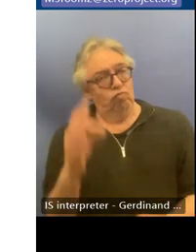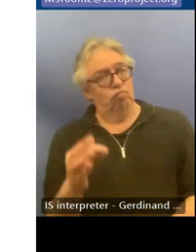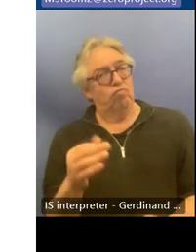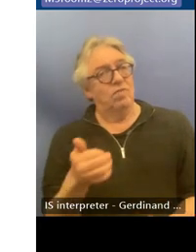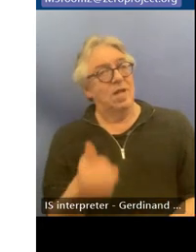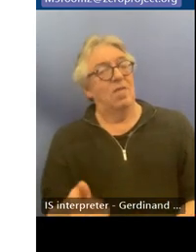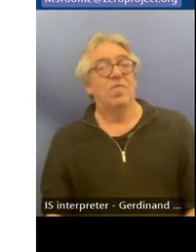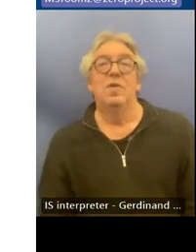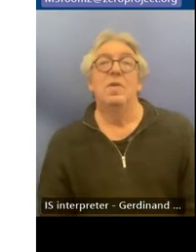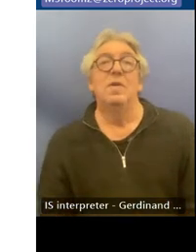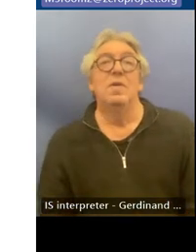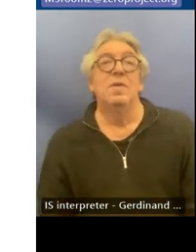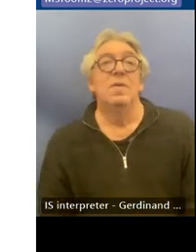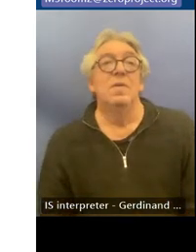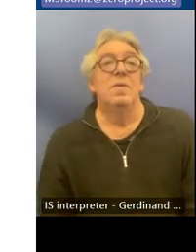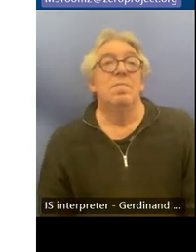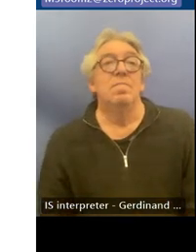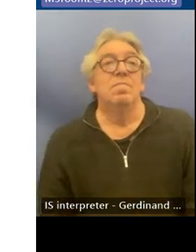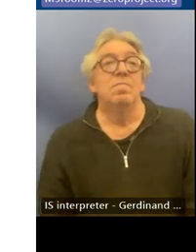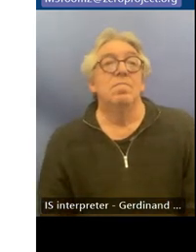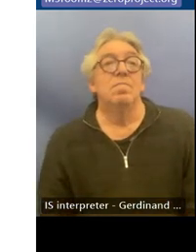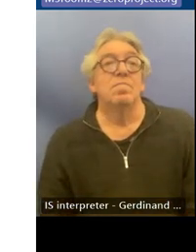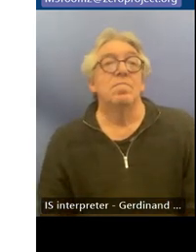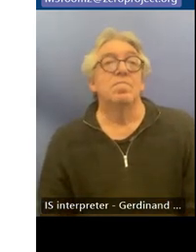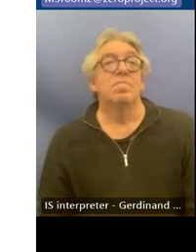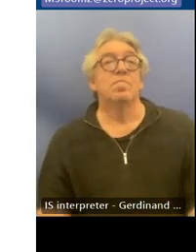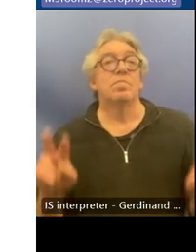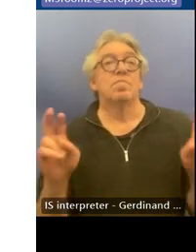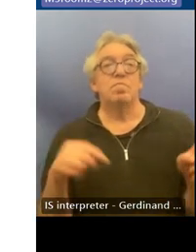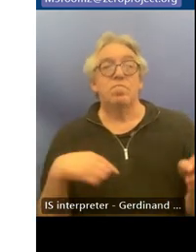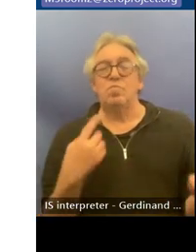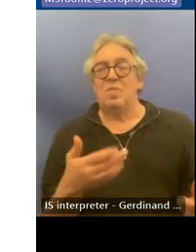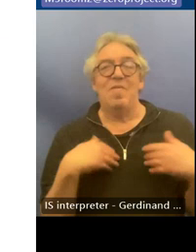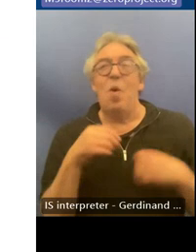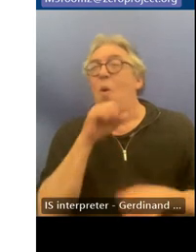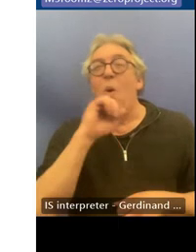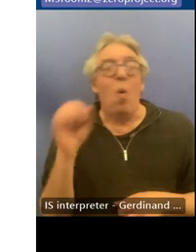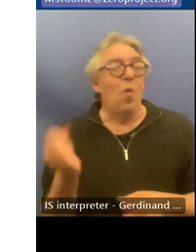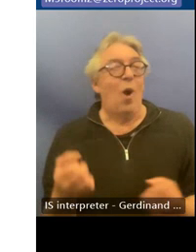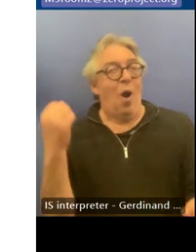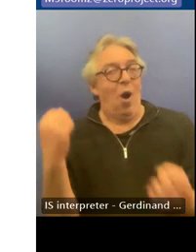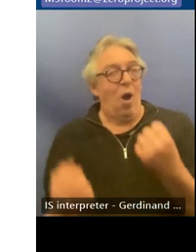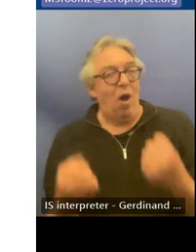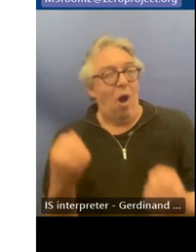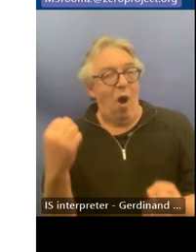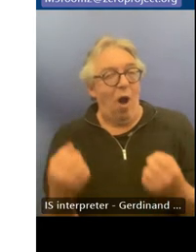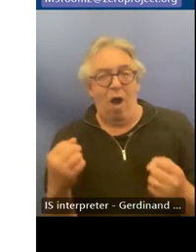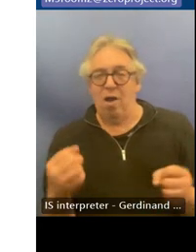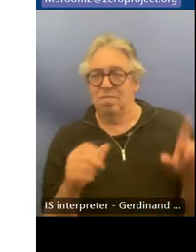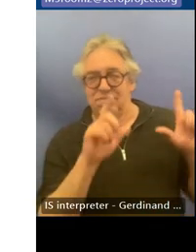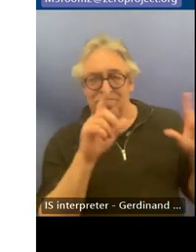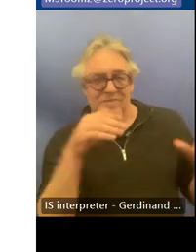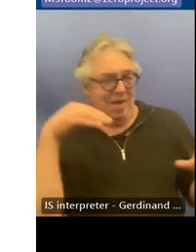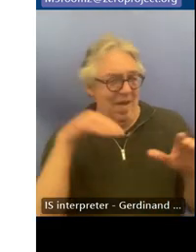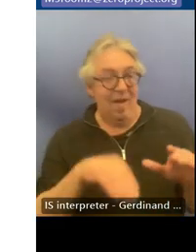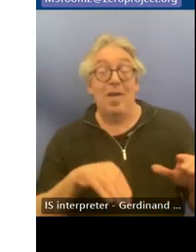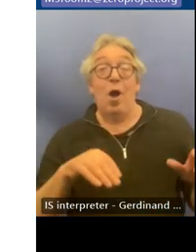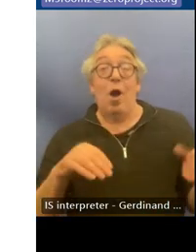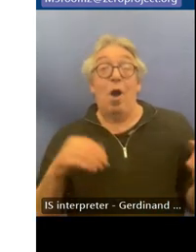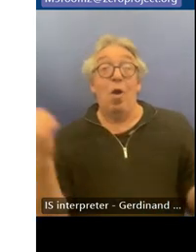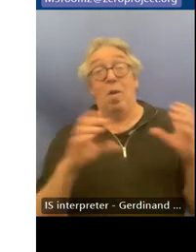inclusive education on wheels, we have a very old car equipped with screens, tablets, and other